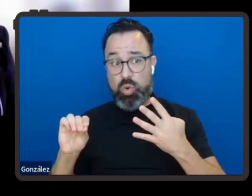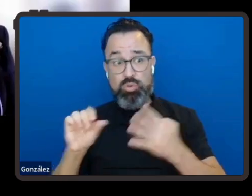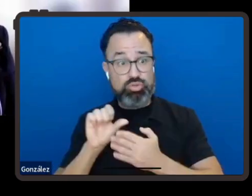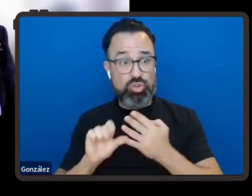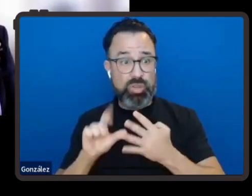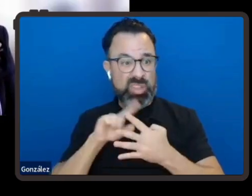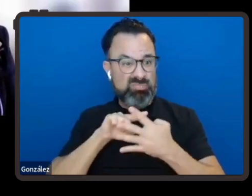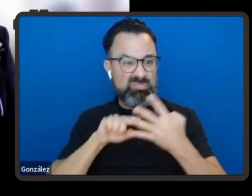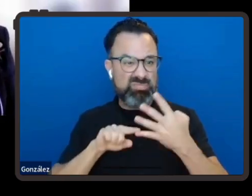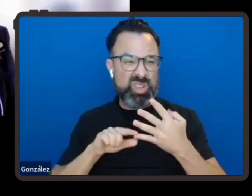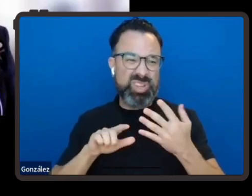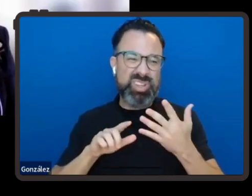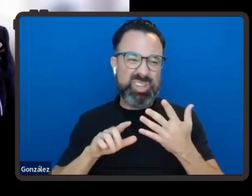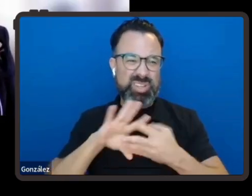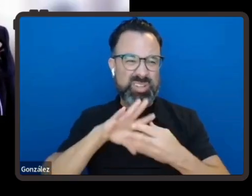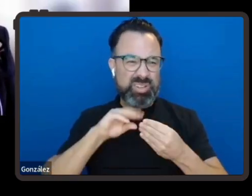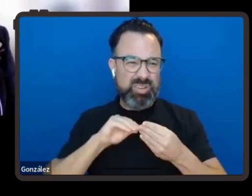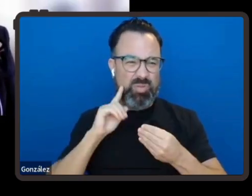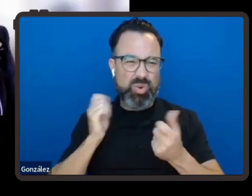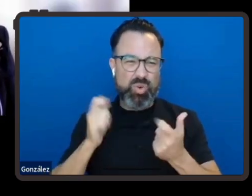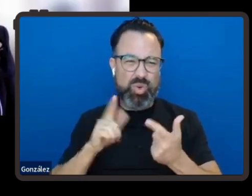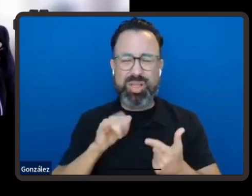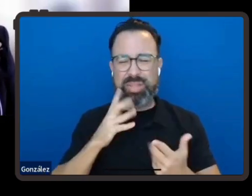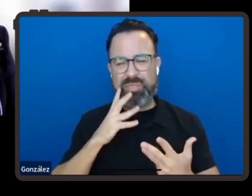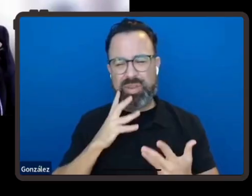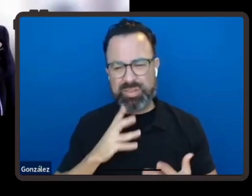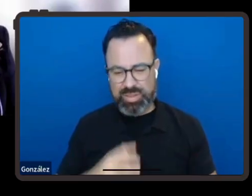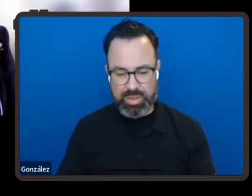that. That's very sad.